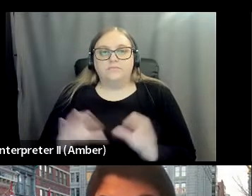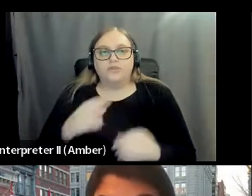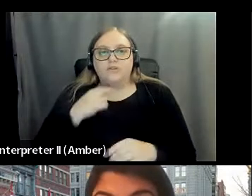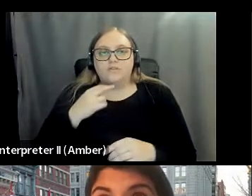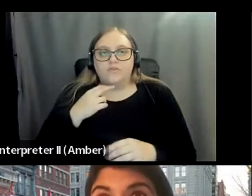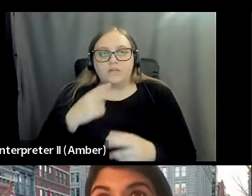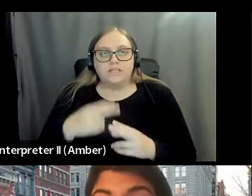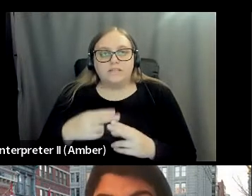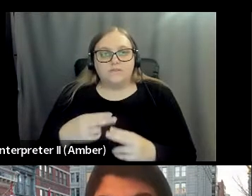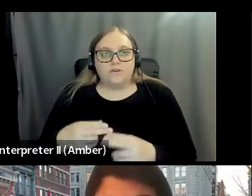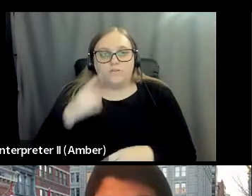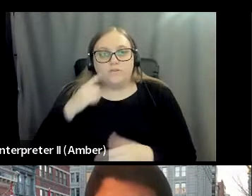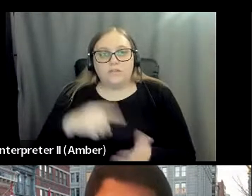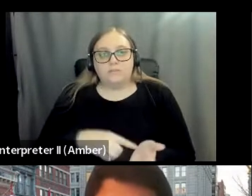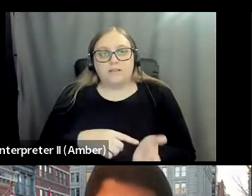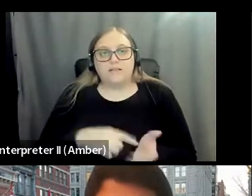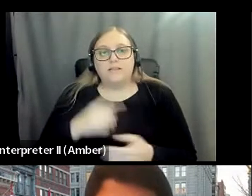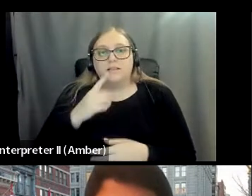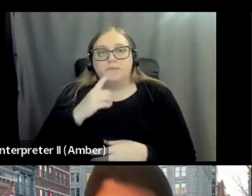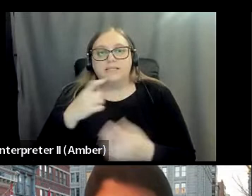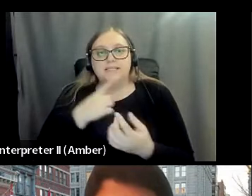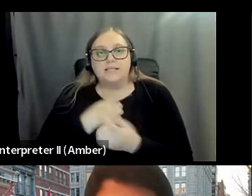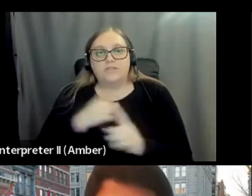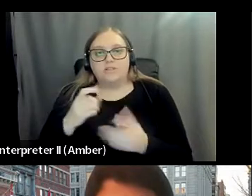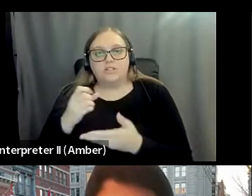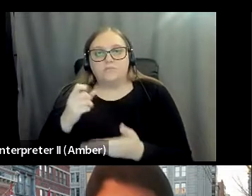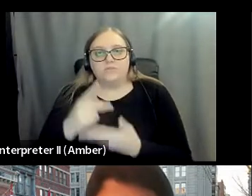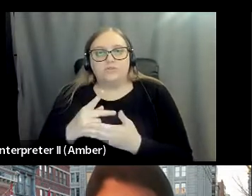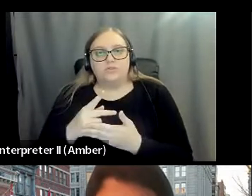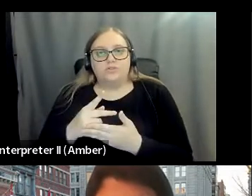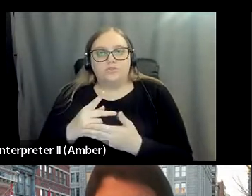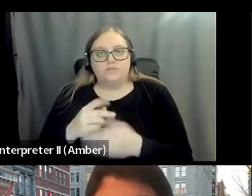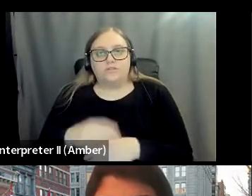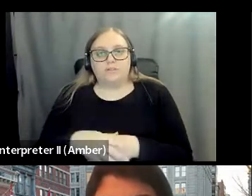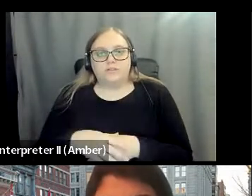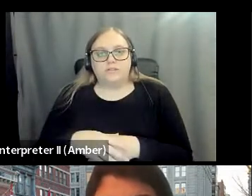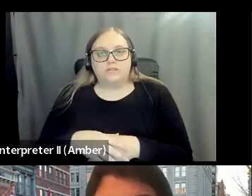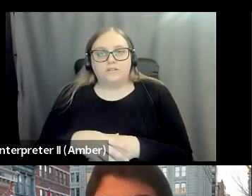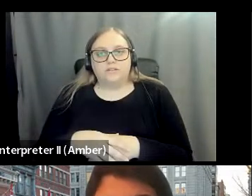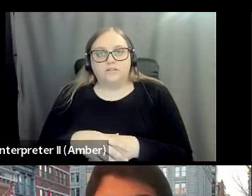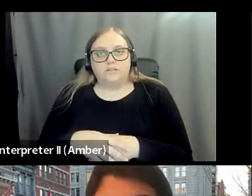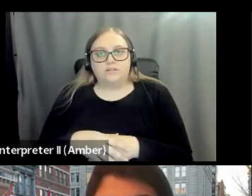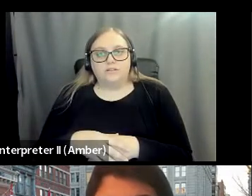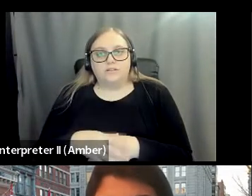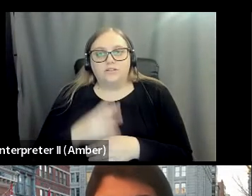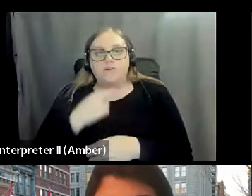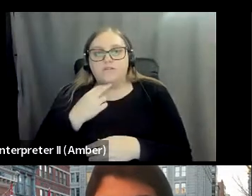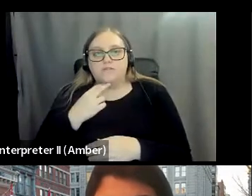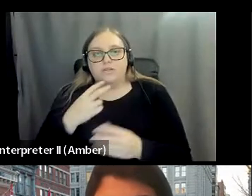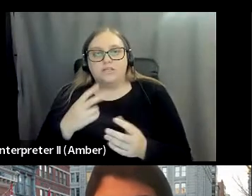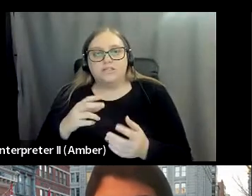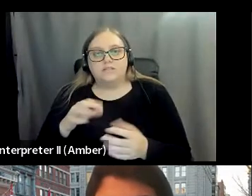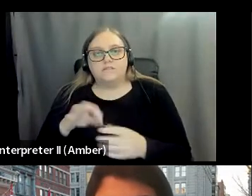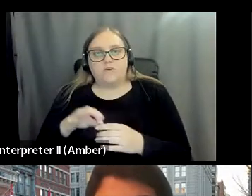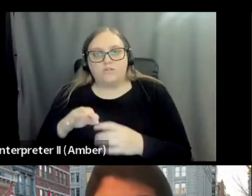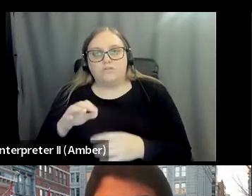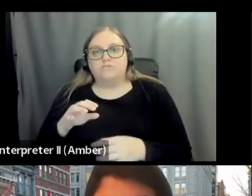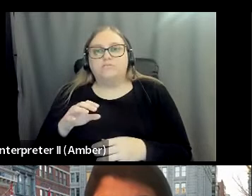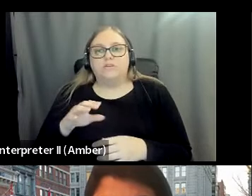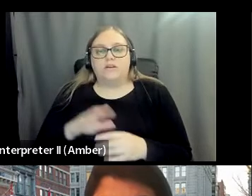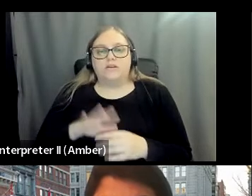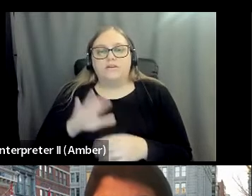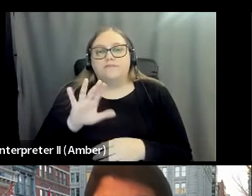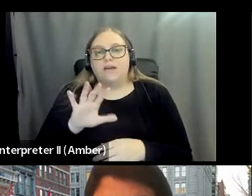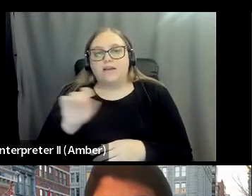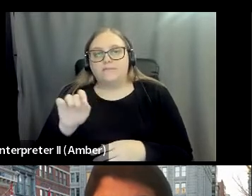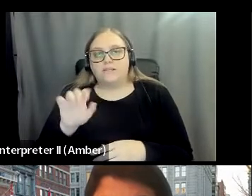Since the declaration was approved unanimously, a voice vote on Bill 25-579